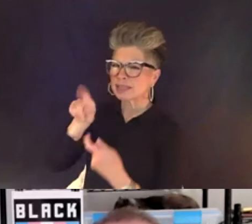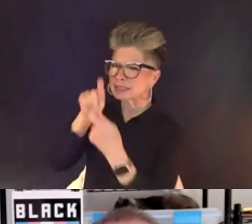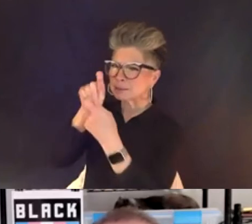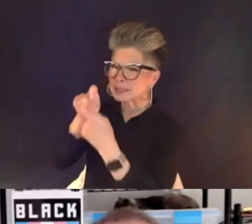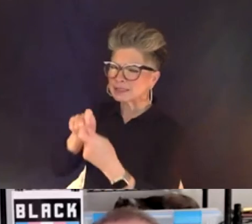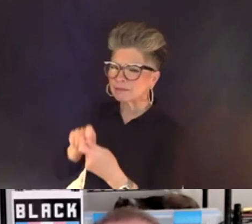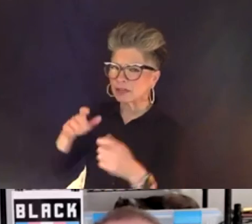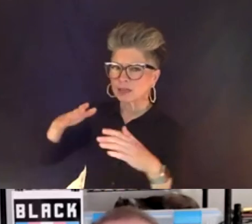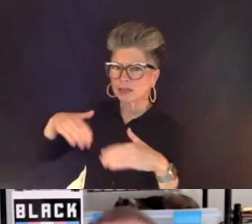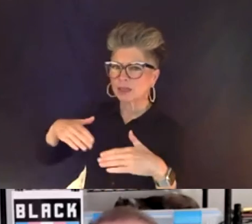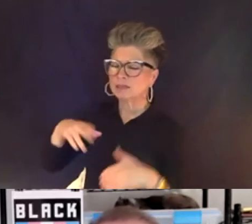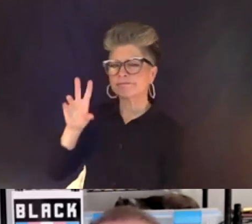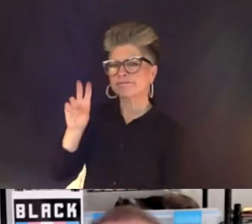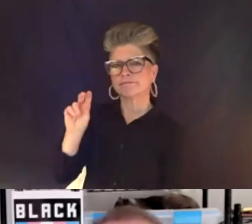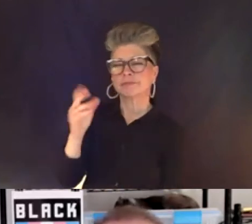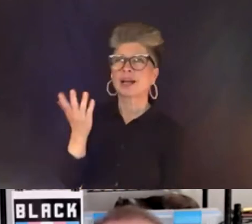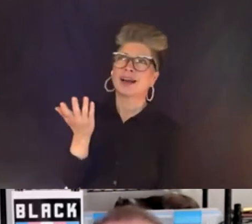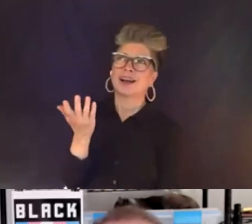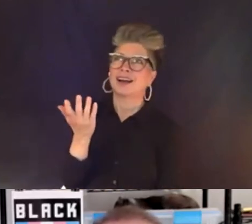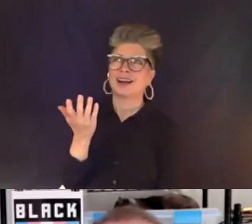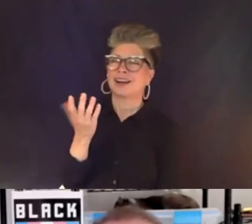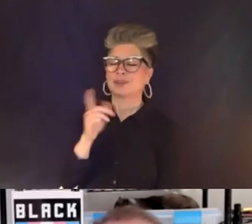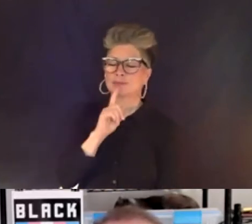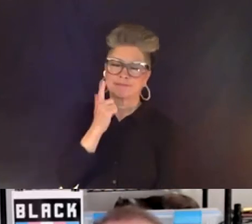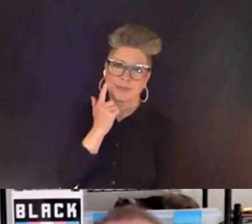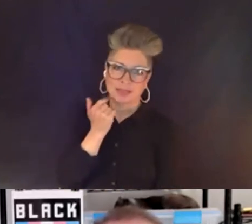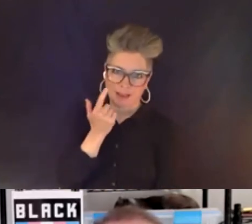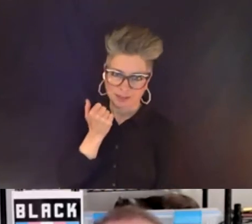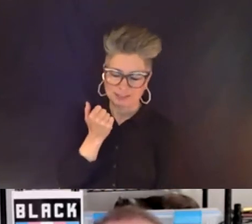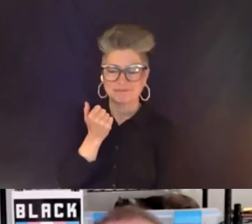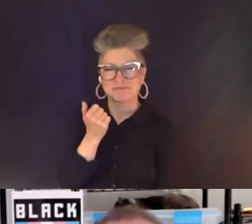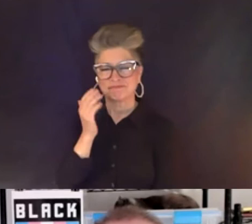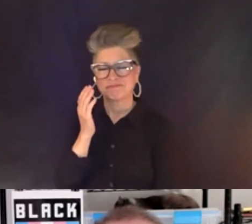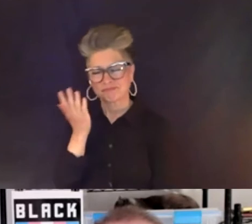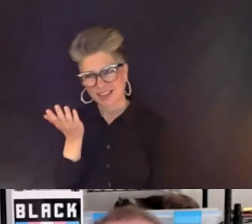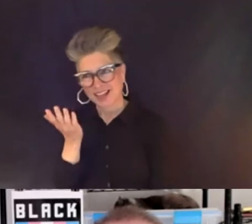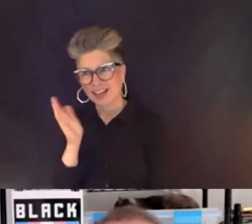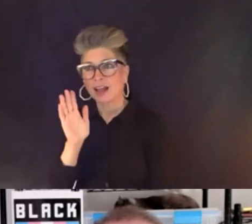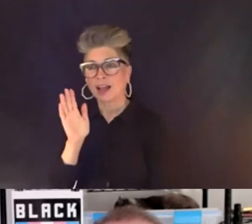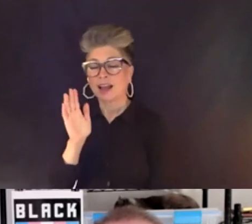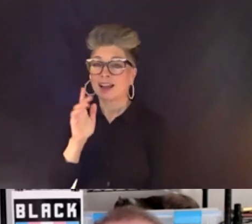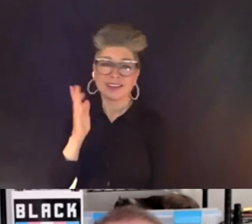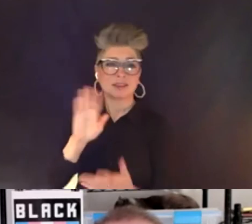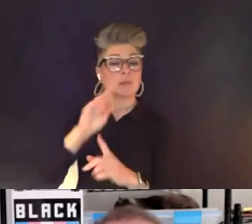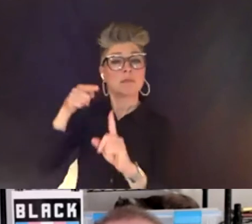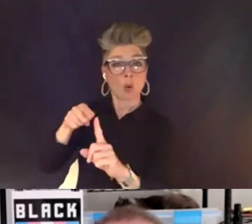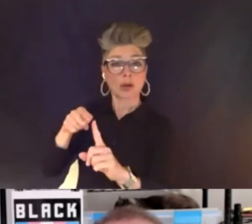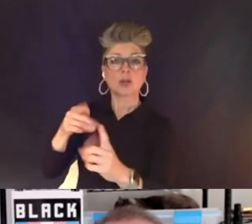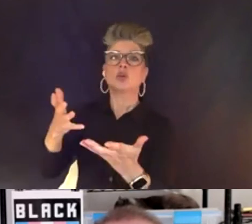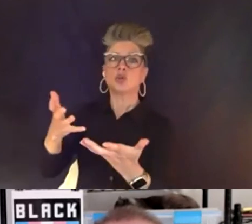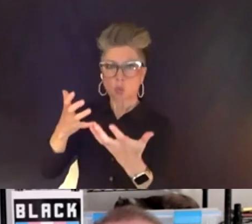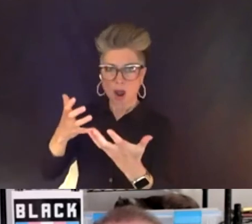really, at the end of the day, I'm just chuckling, which I'll share why in just a second. But at the end of the day, you want your body to have that